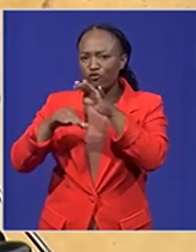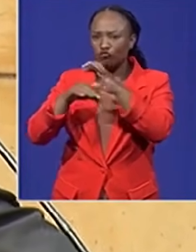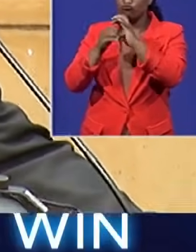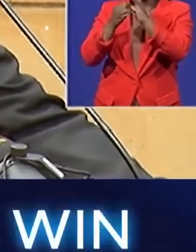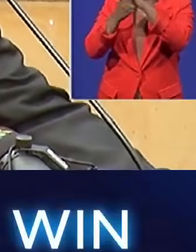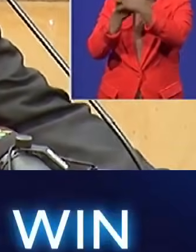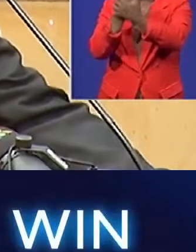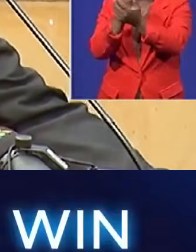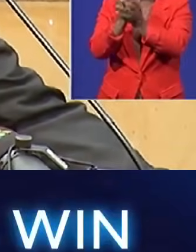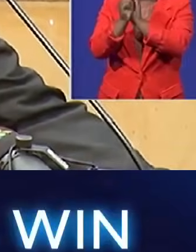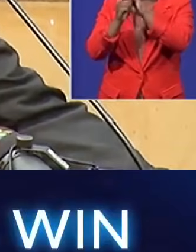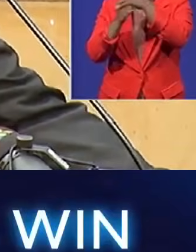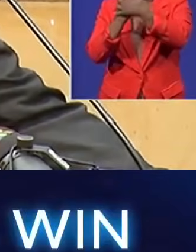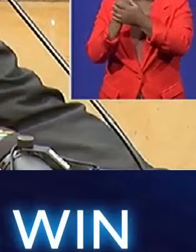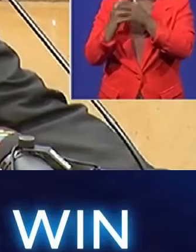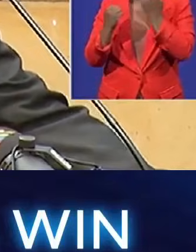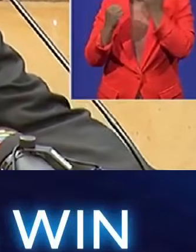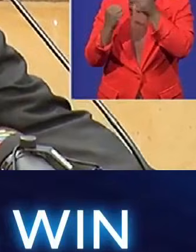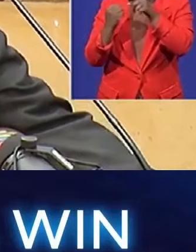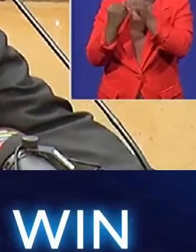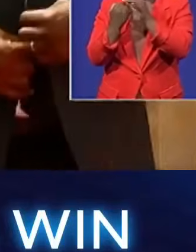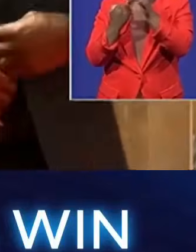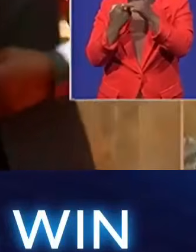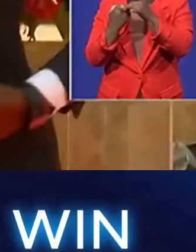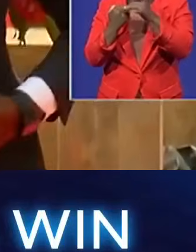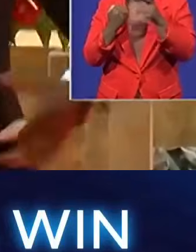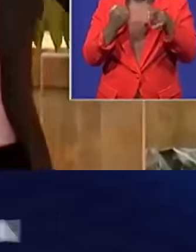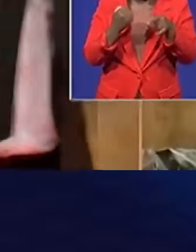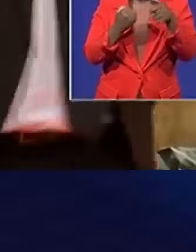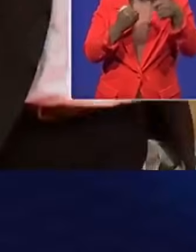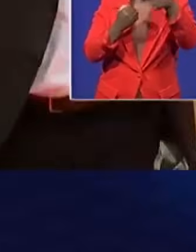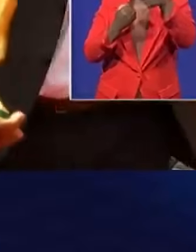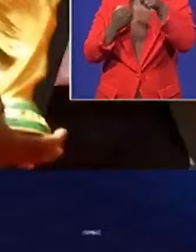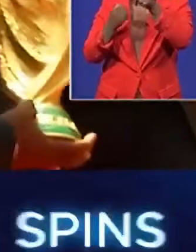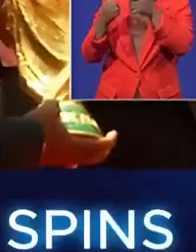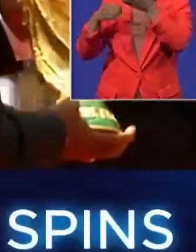And we are going to lend it out, but it's going to come back here.